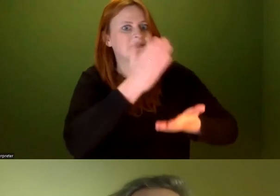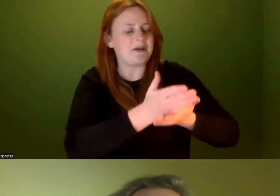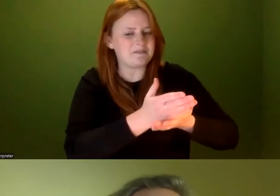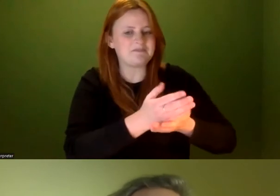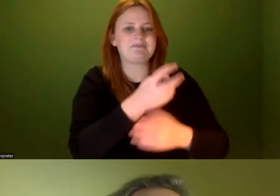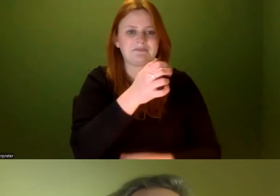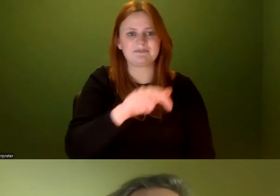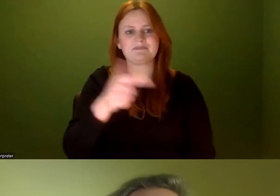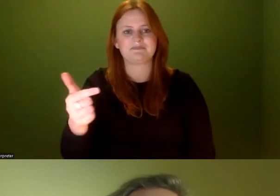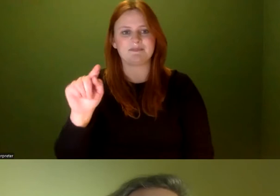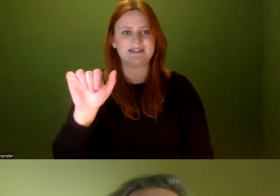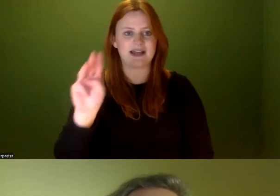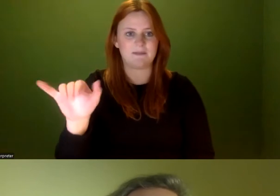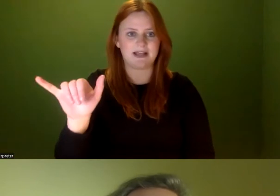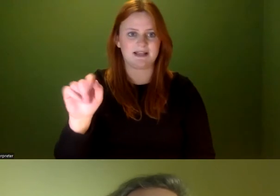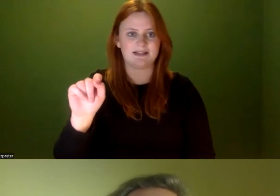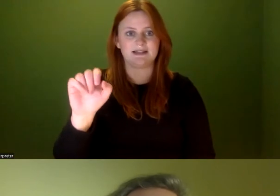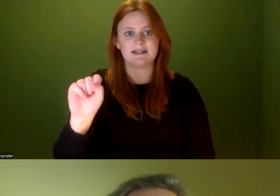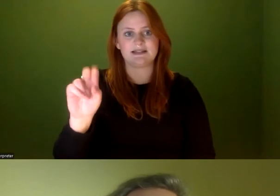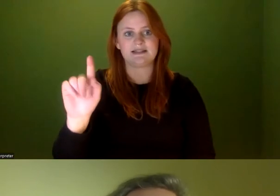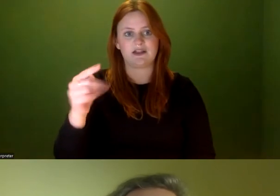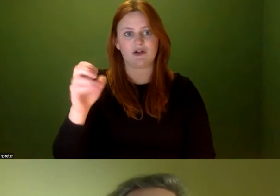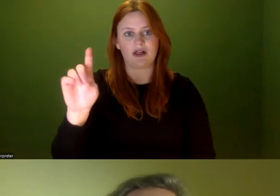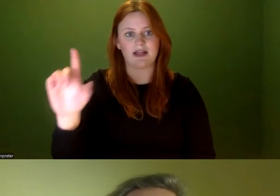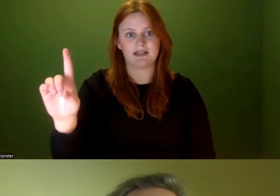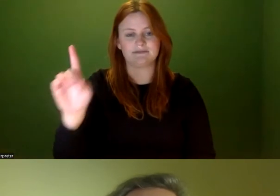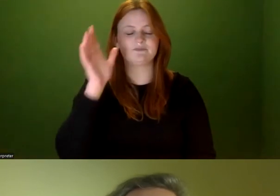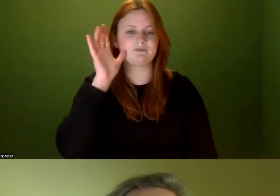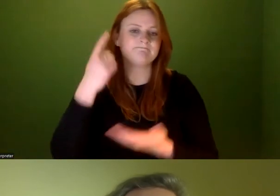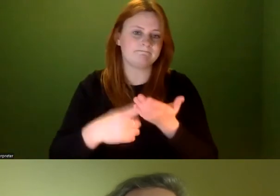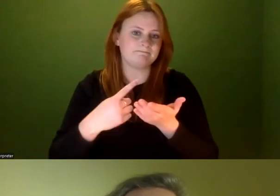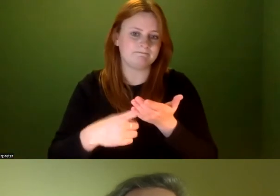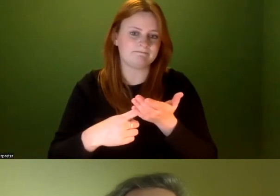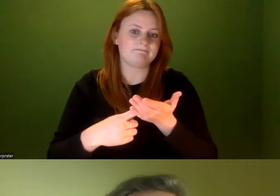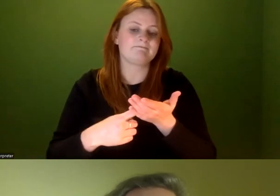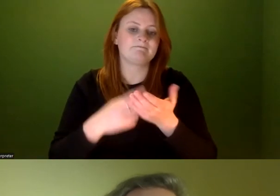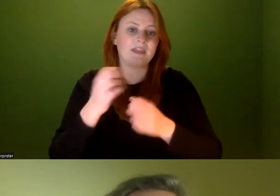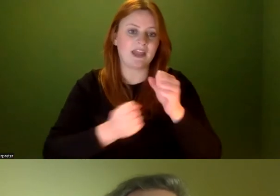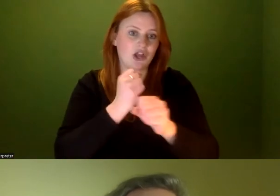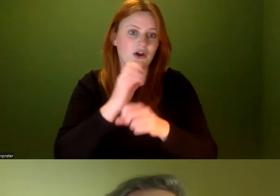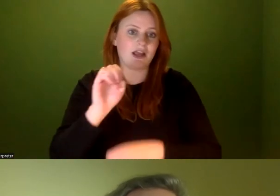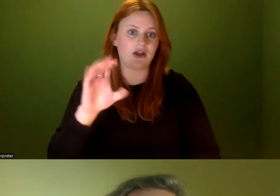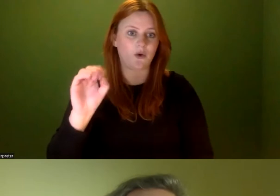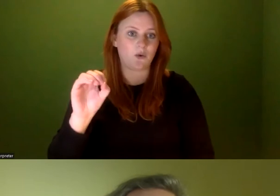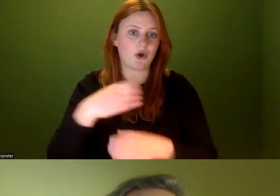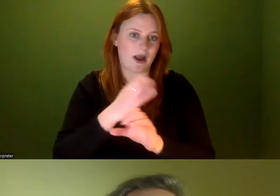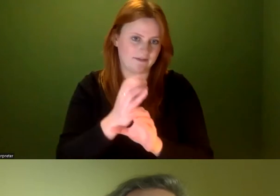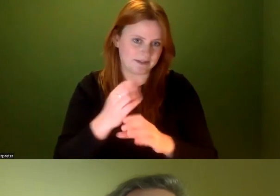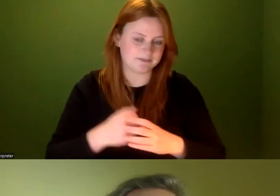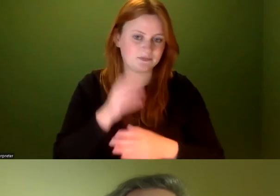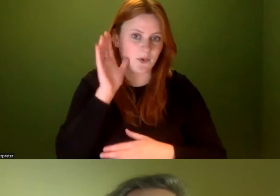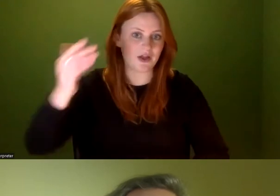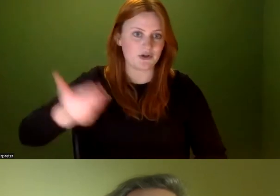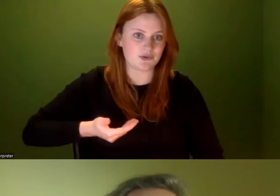Tammy Sutherland, the director of the Manitoba Craft Council, to say a few words about the Year of Ecocraft and to introduce Grace